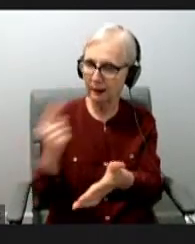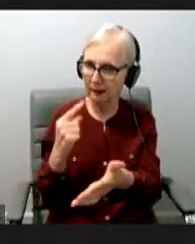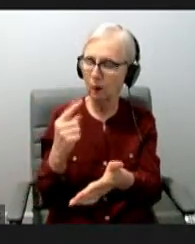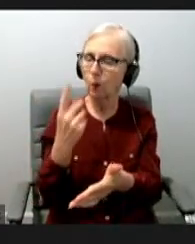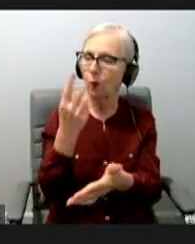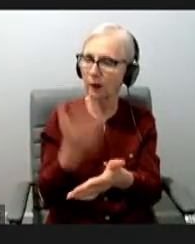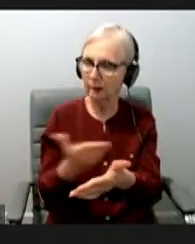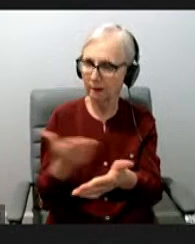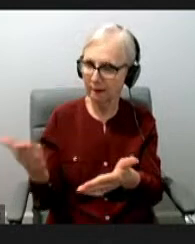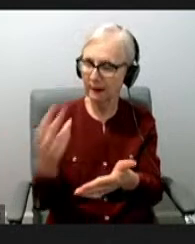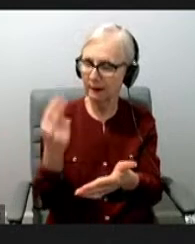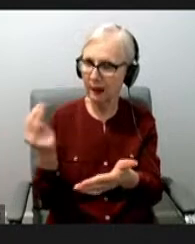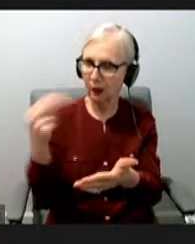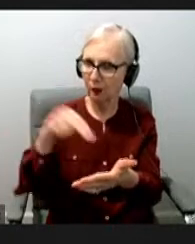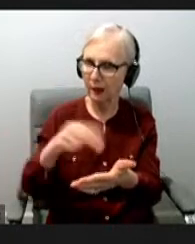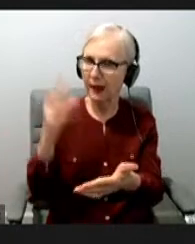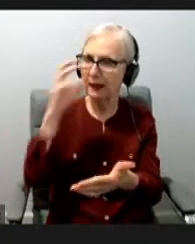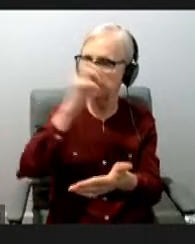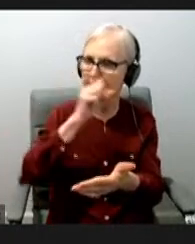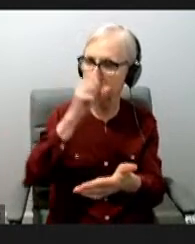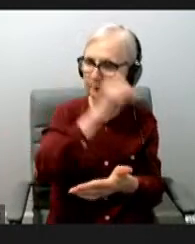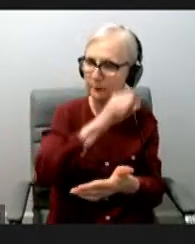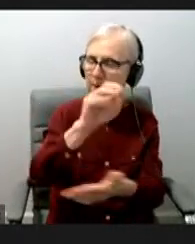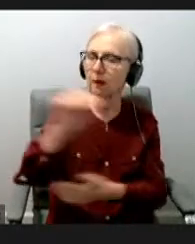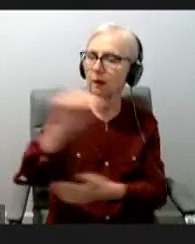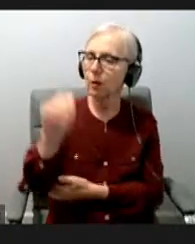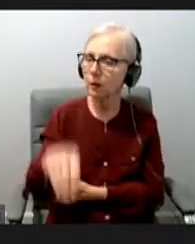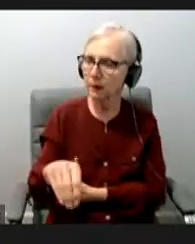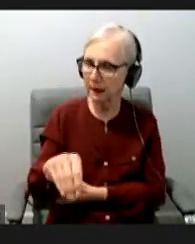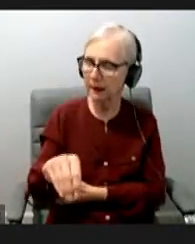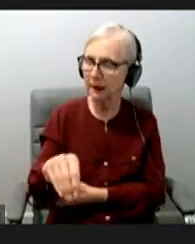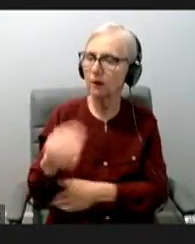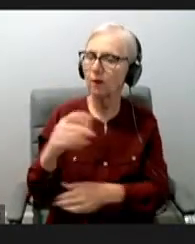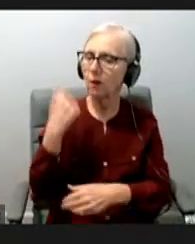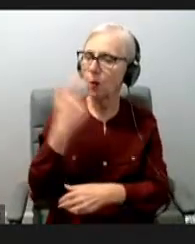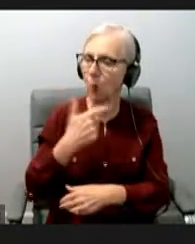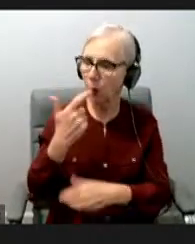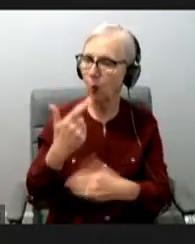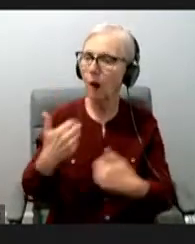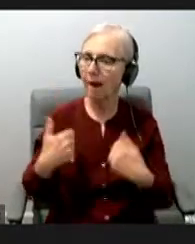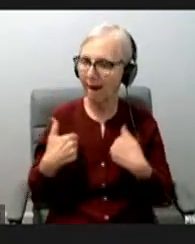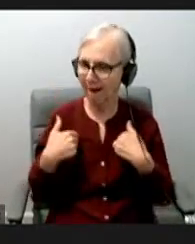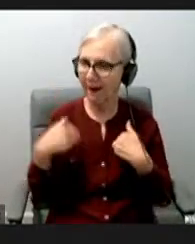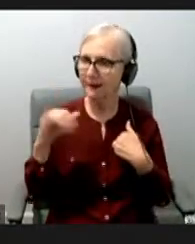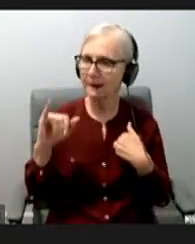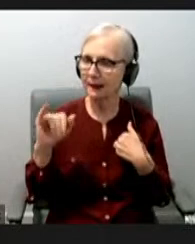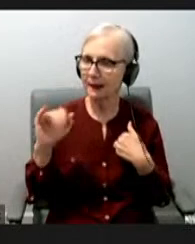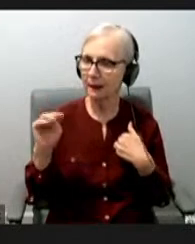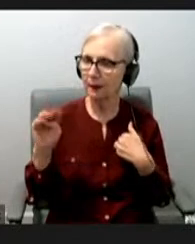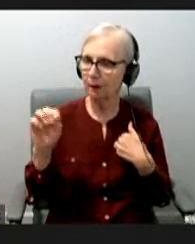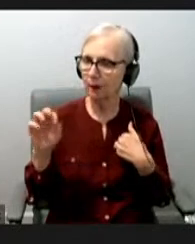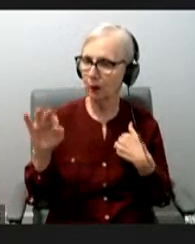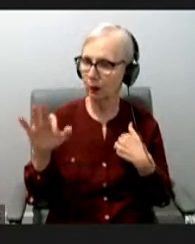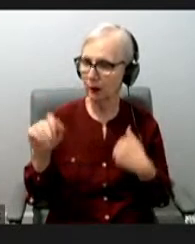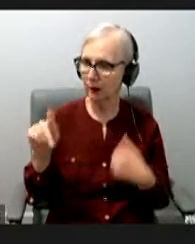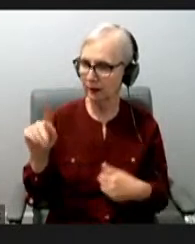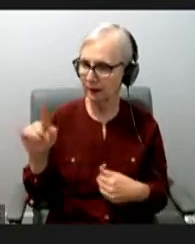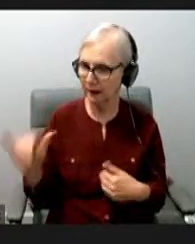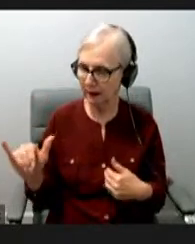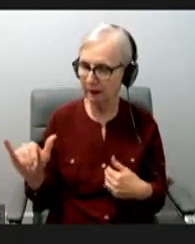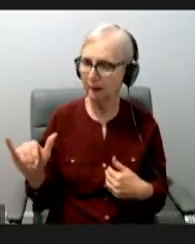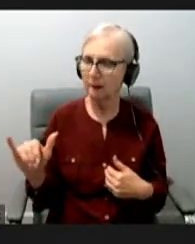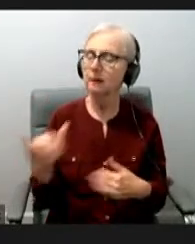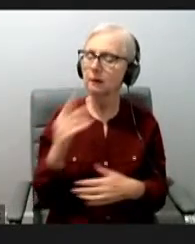modeling data is estimates of the percentage of the population that is immune. So you can certainly look at that data to try and understand what percentage